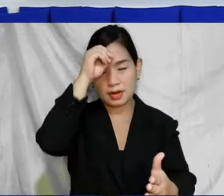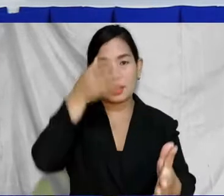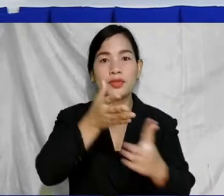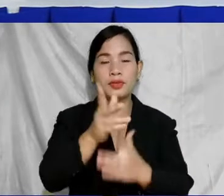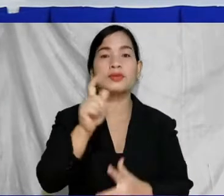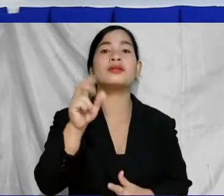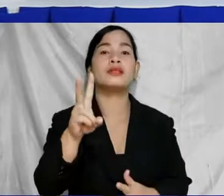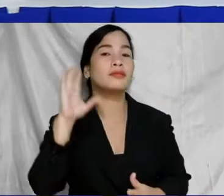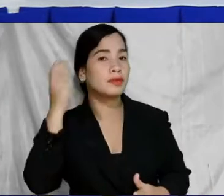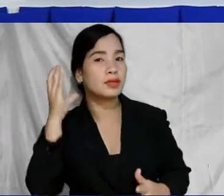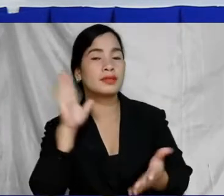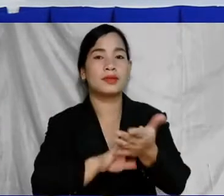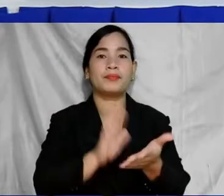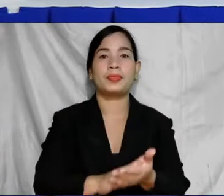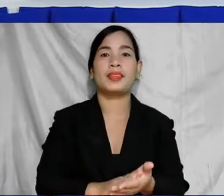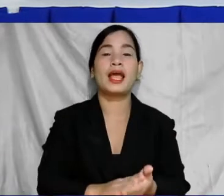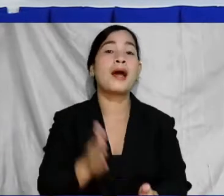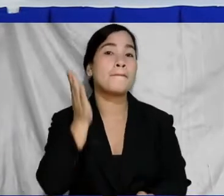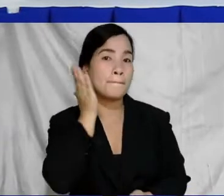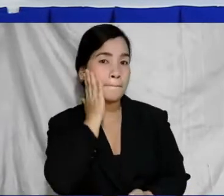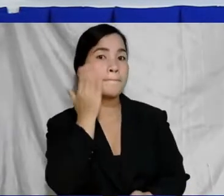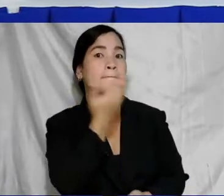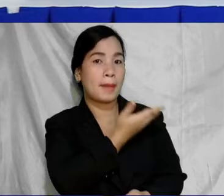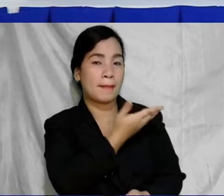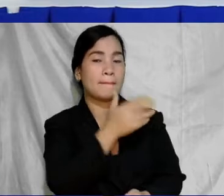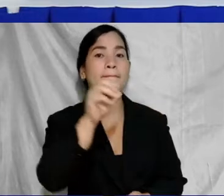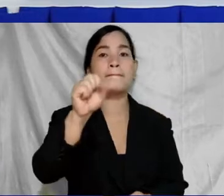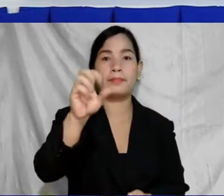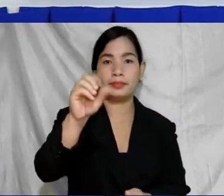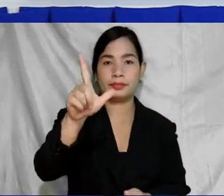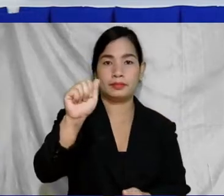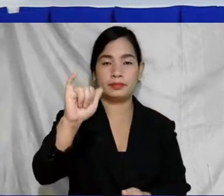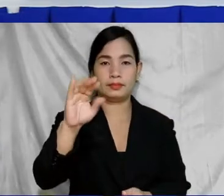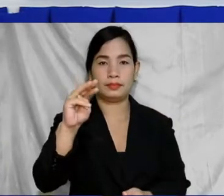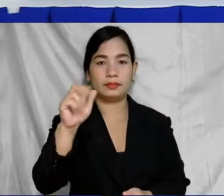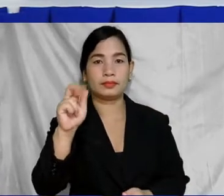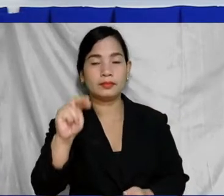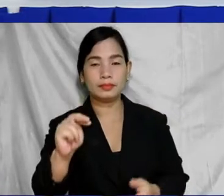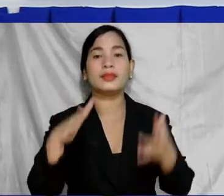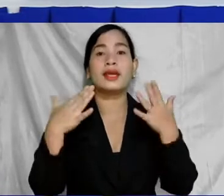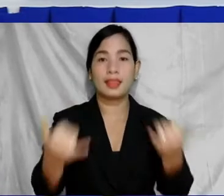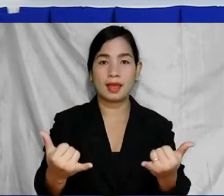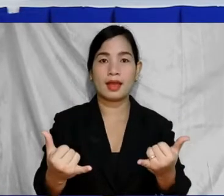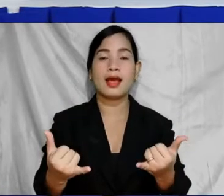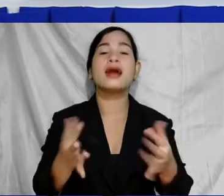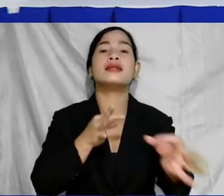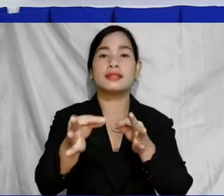continue learning through our Teleradyo Eskwela. I am your teacher broadcaster, Ma'am Jibrina Arima